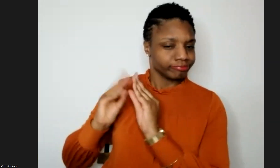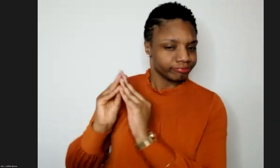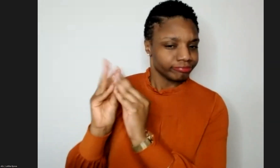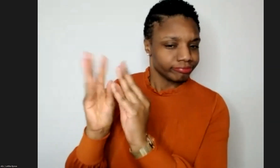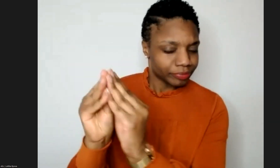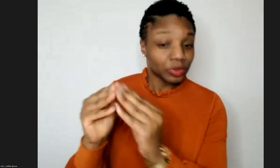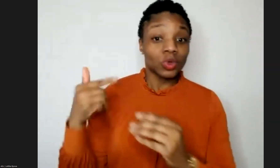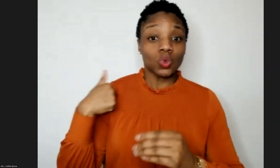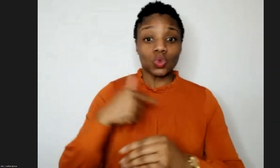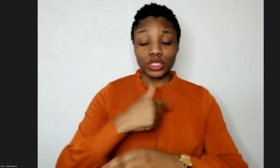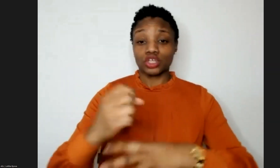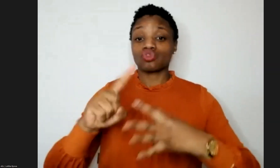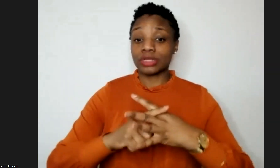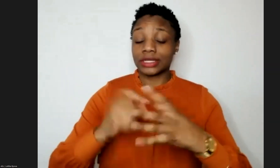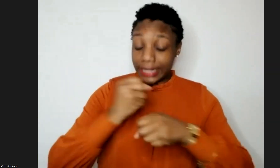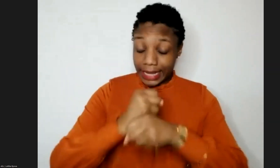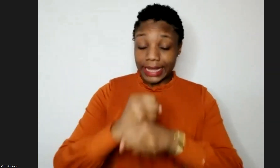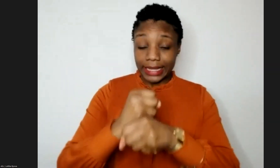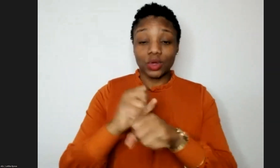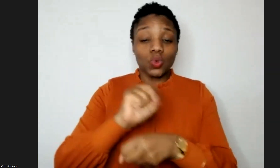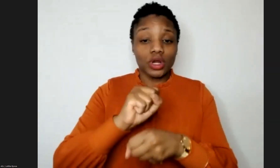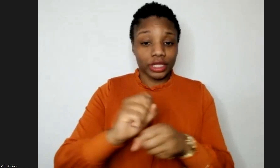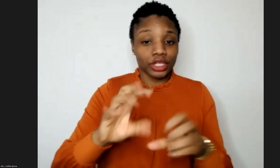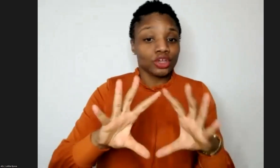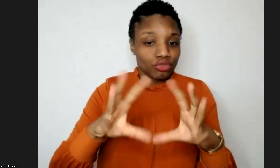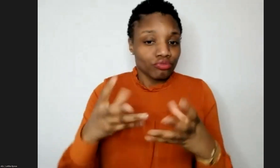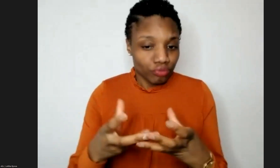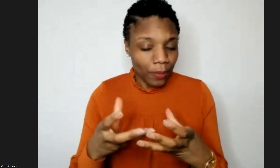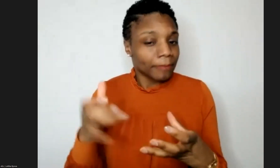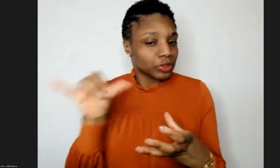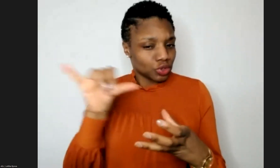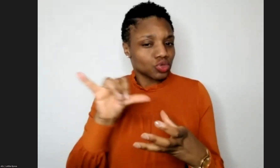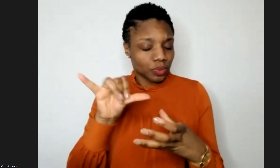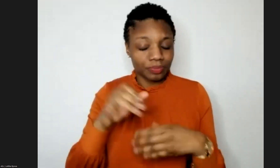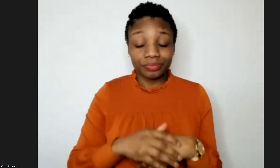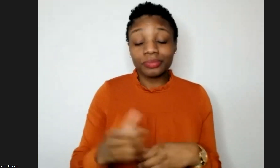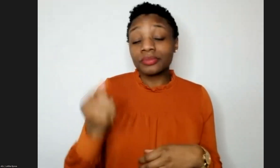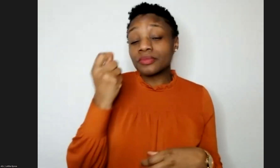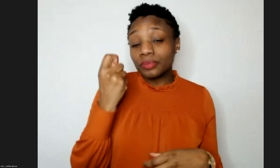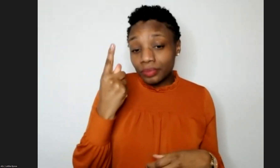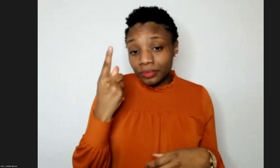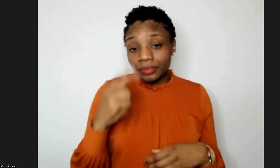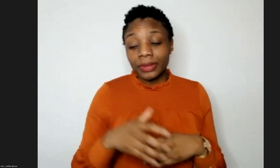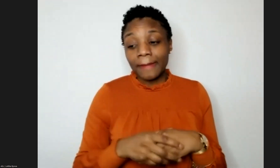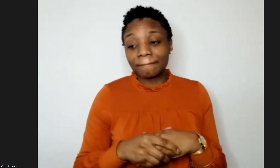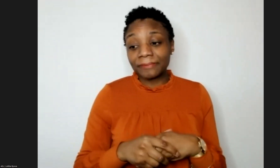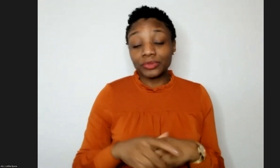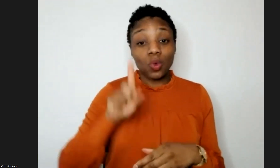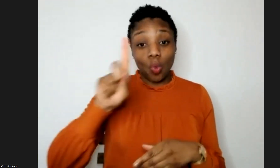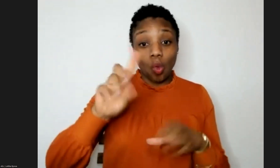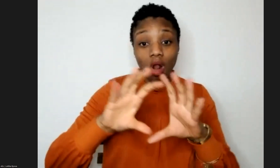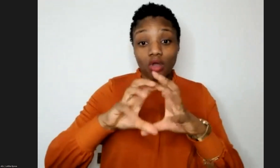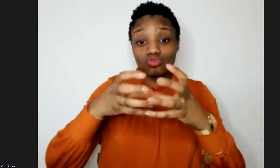and work through different specific issues. And our work is supported by a couple different groups. So one of the groups is